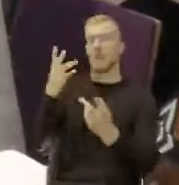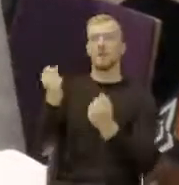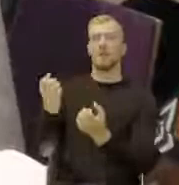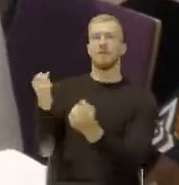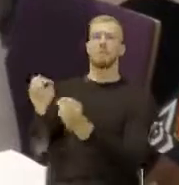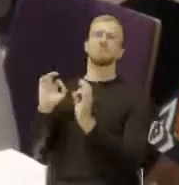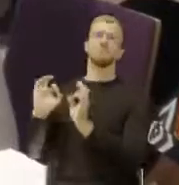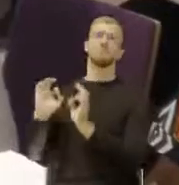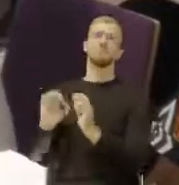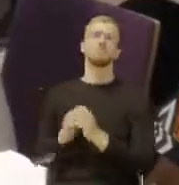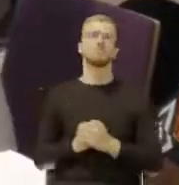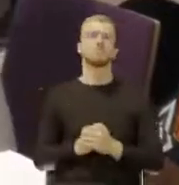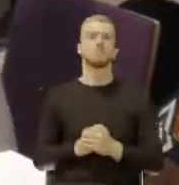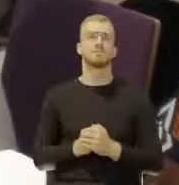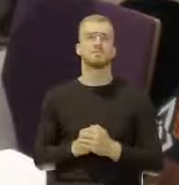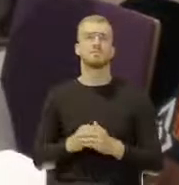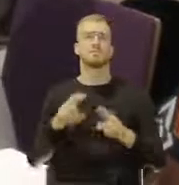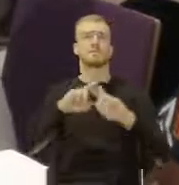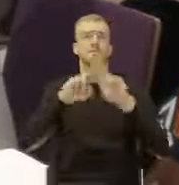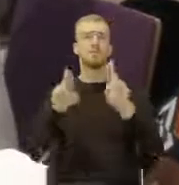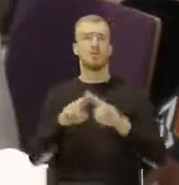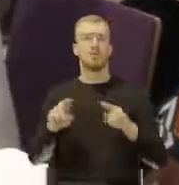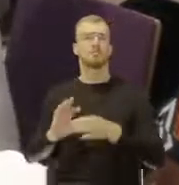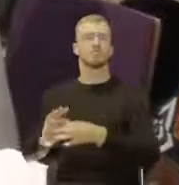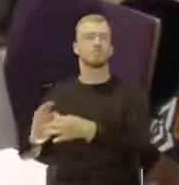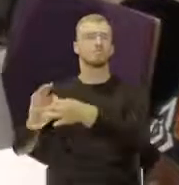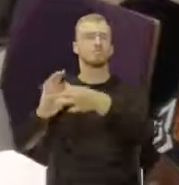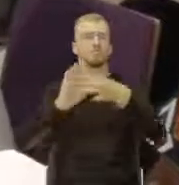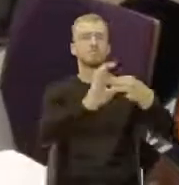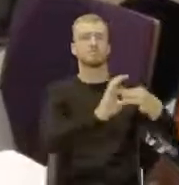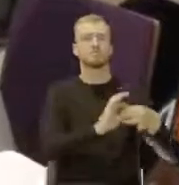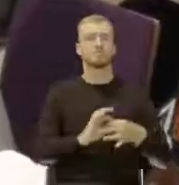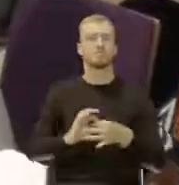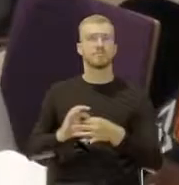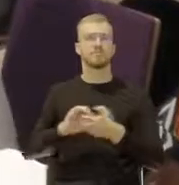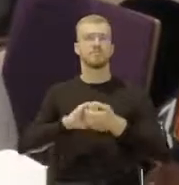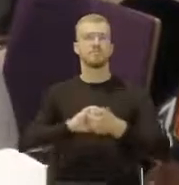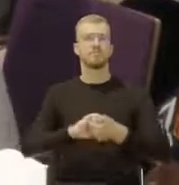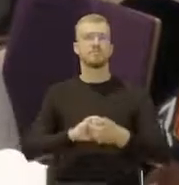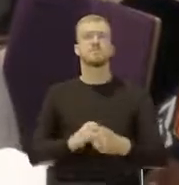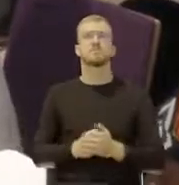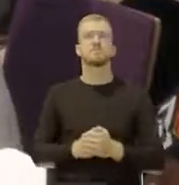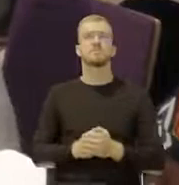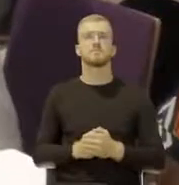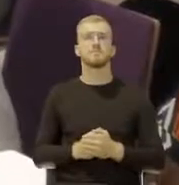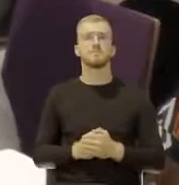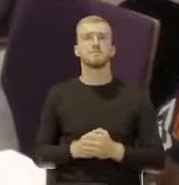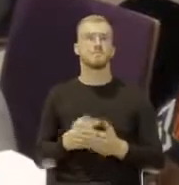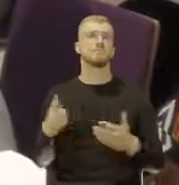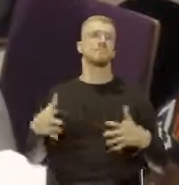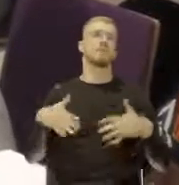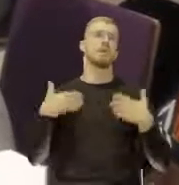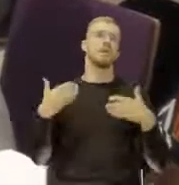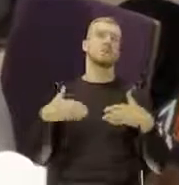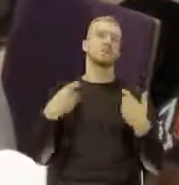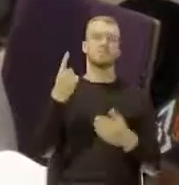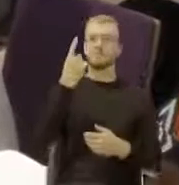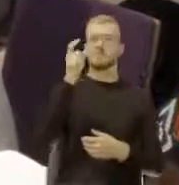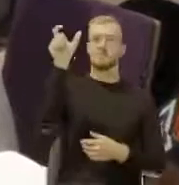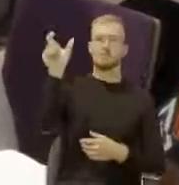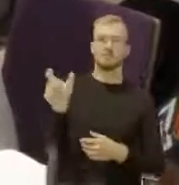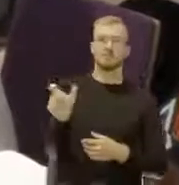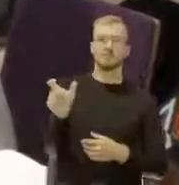really delighted to have with us today one of those important stakeholders for us, represented by the Secretary General of